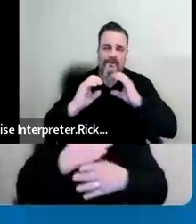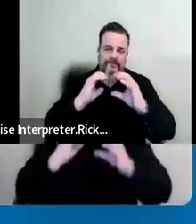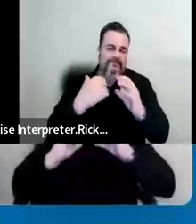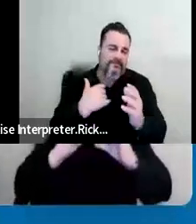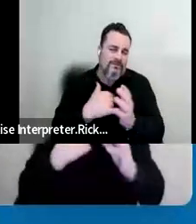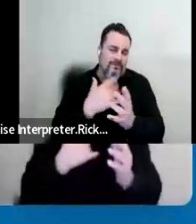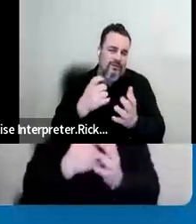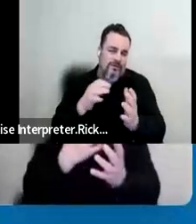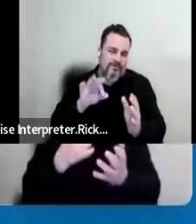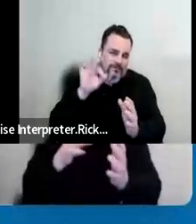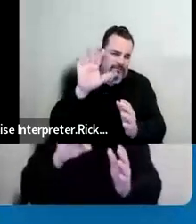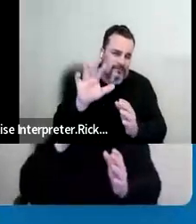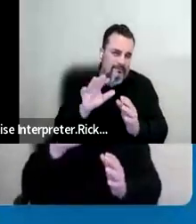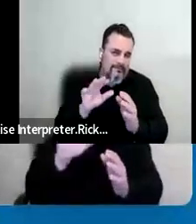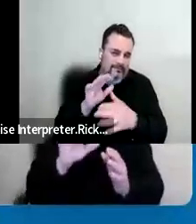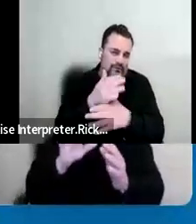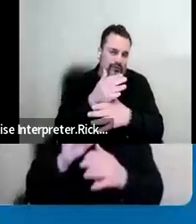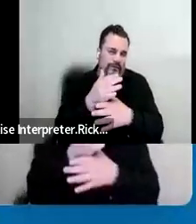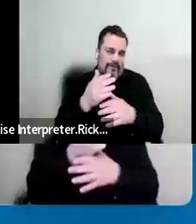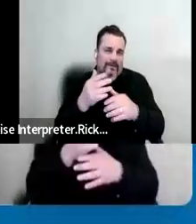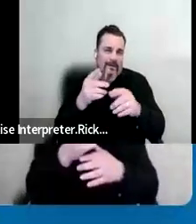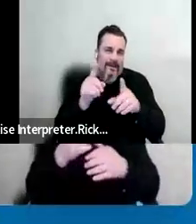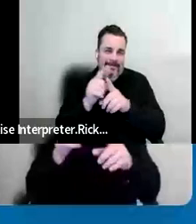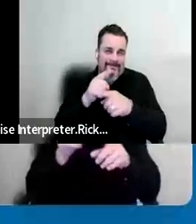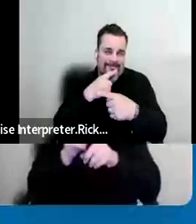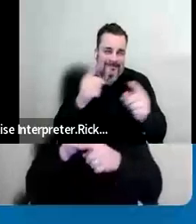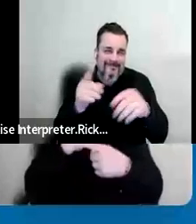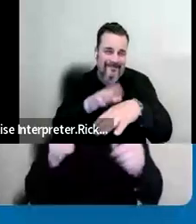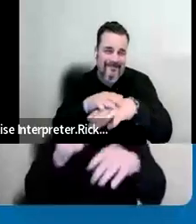to share that as a disclaimer.